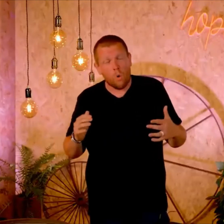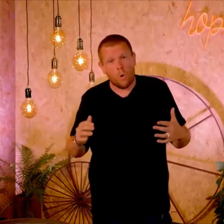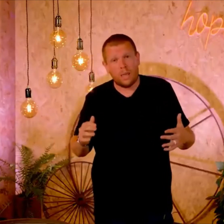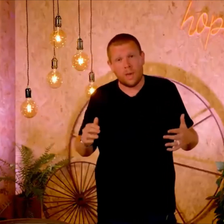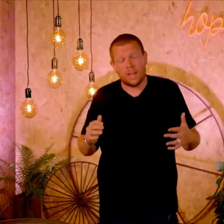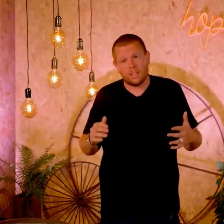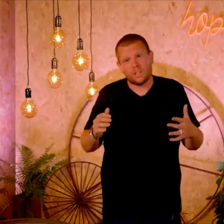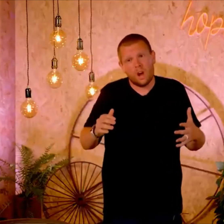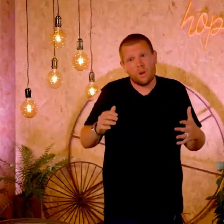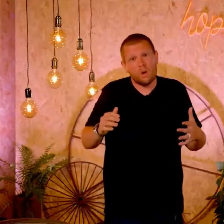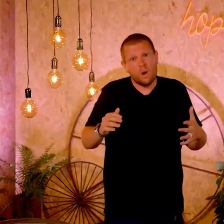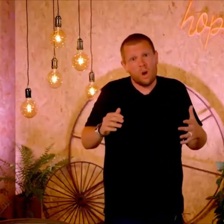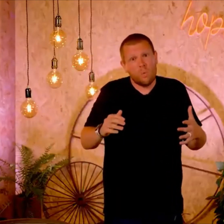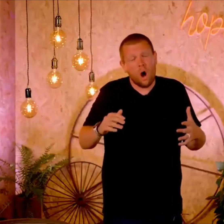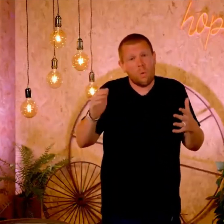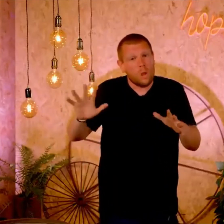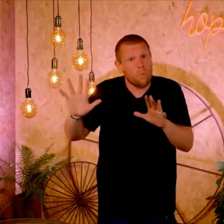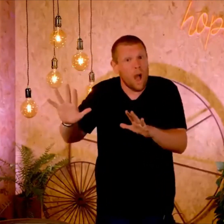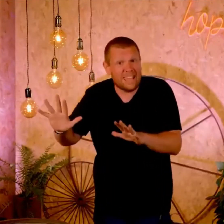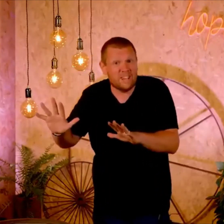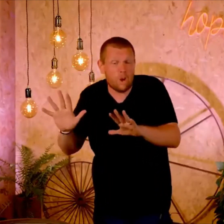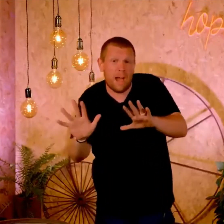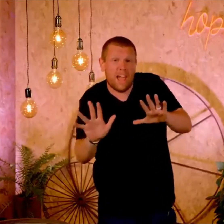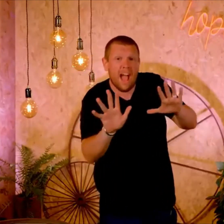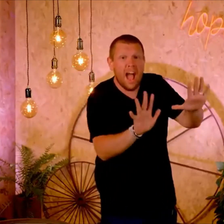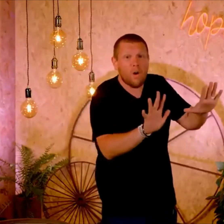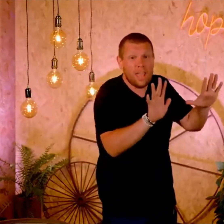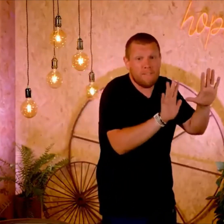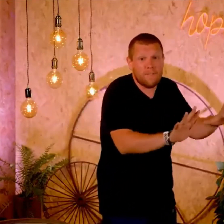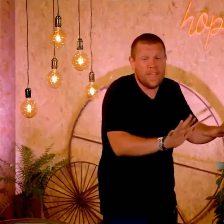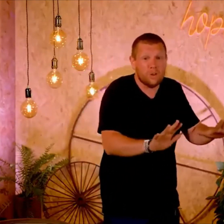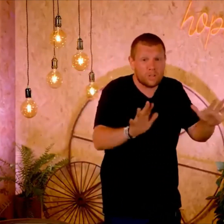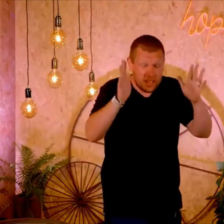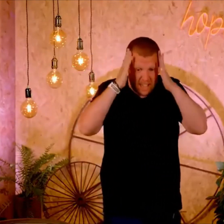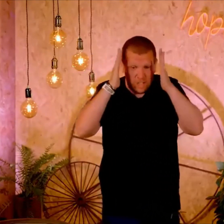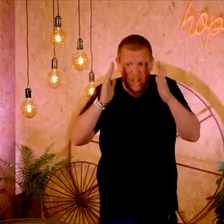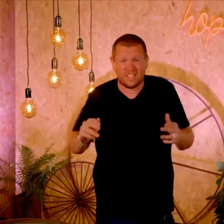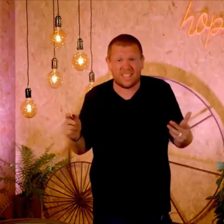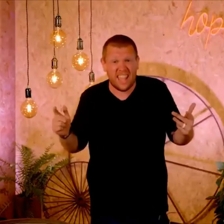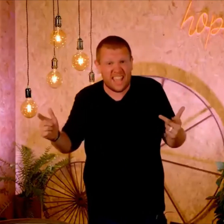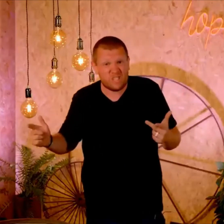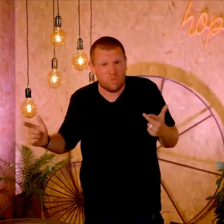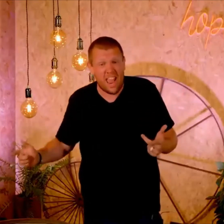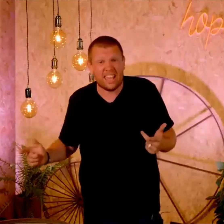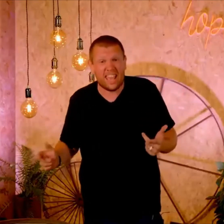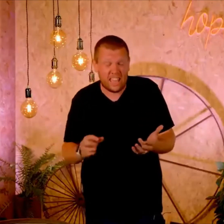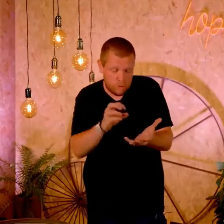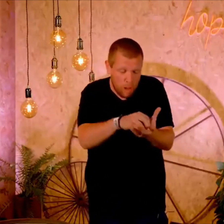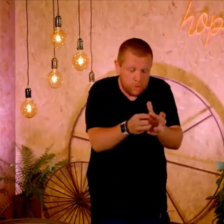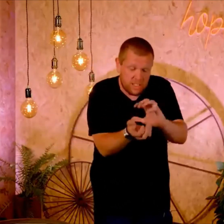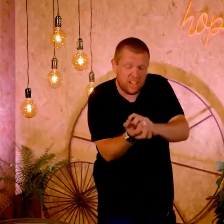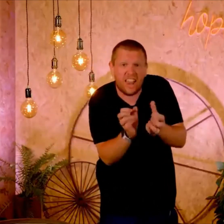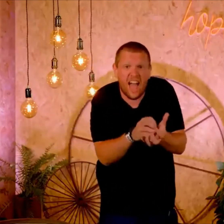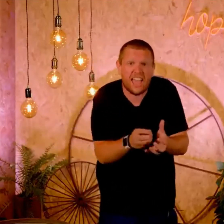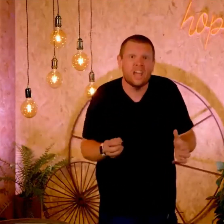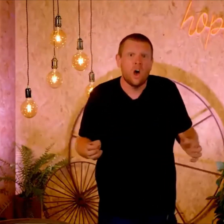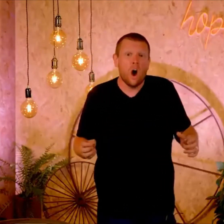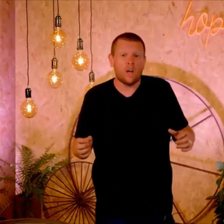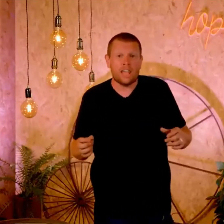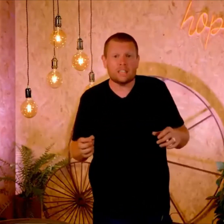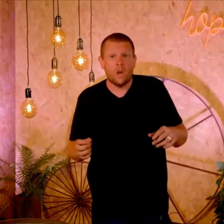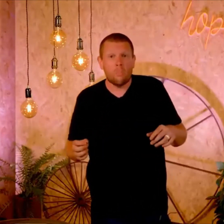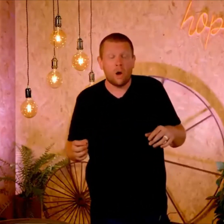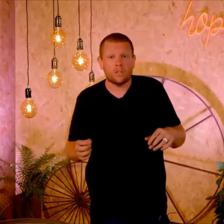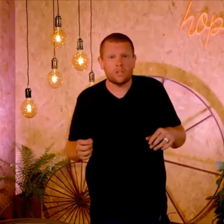all weeping. And so while we wait, no matter how it feels, King Jesus is reigning. He's molding the clay